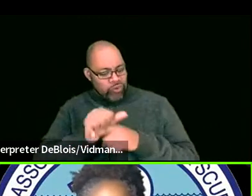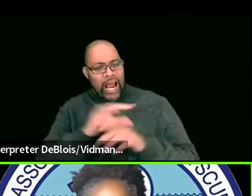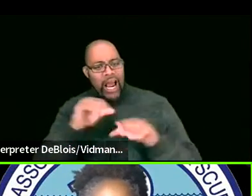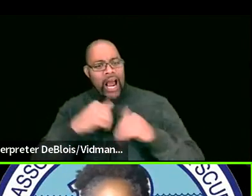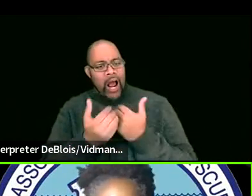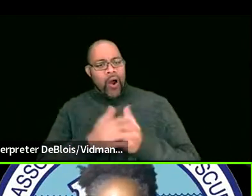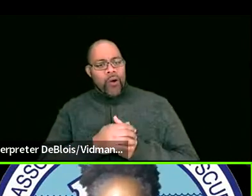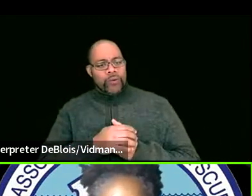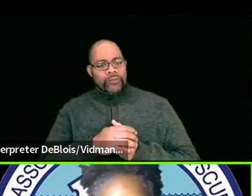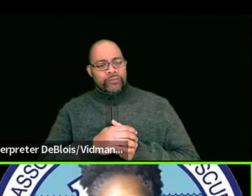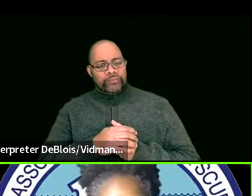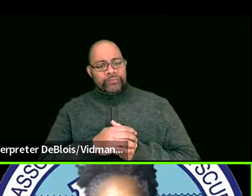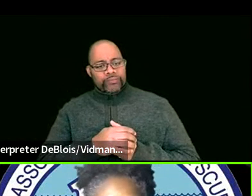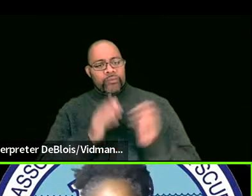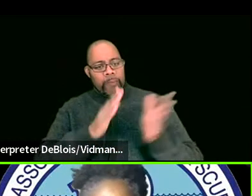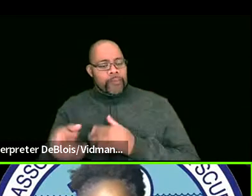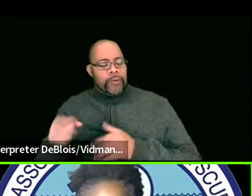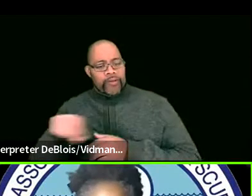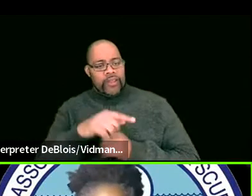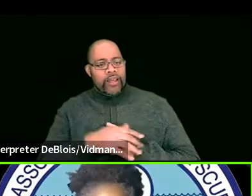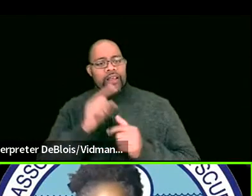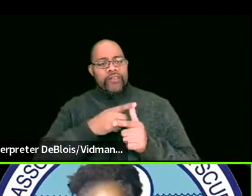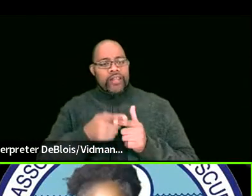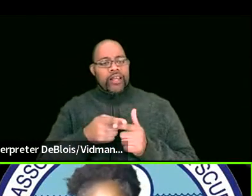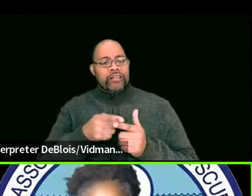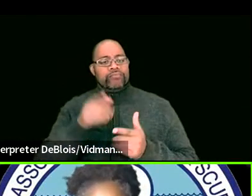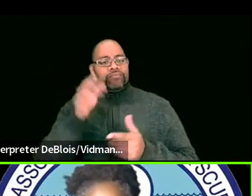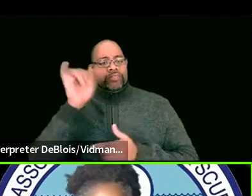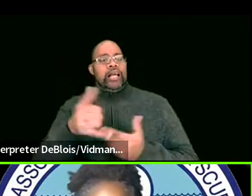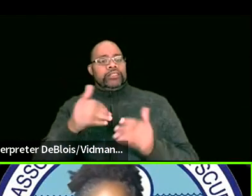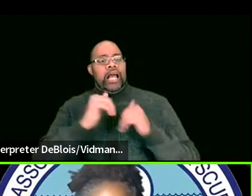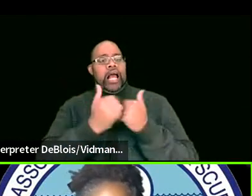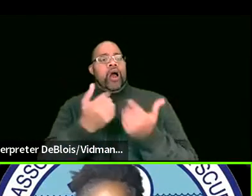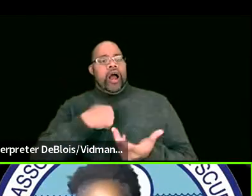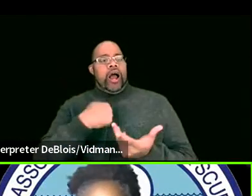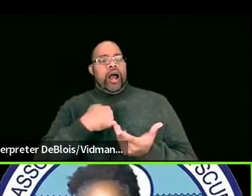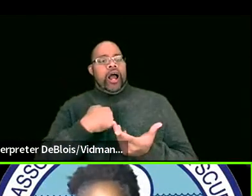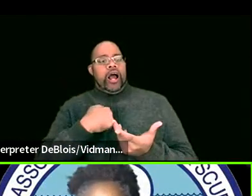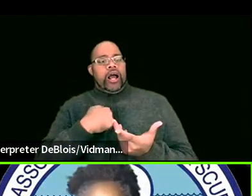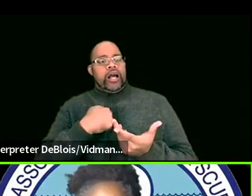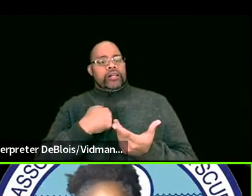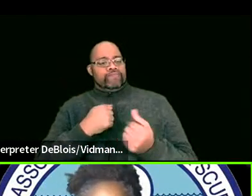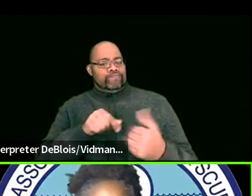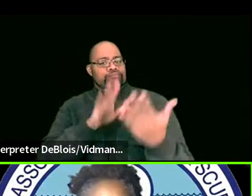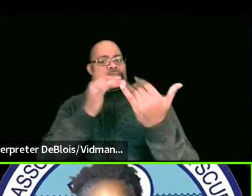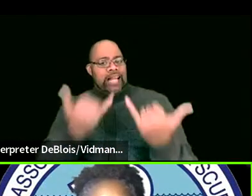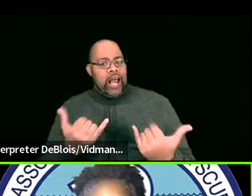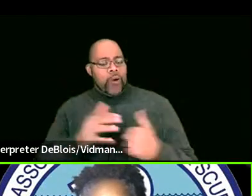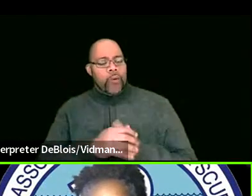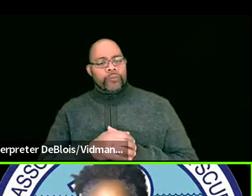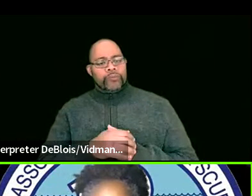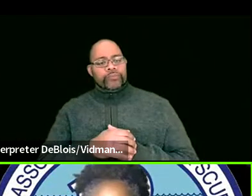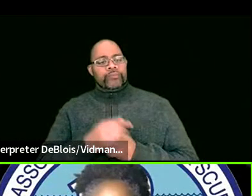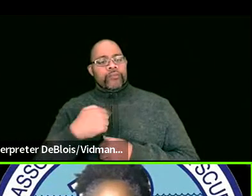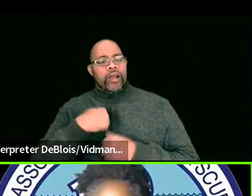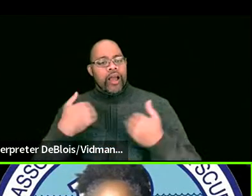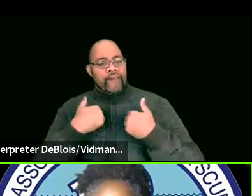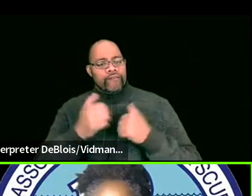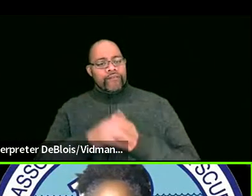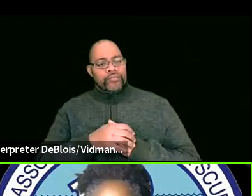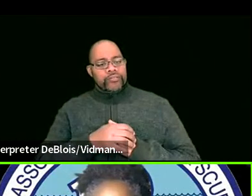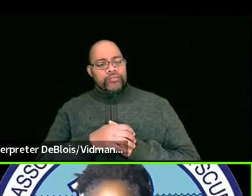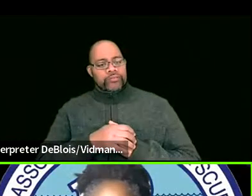how prepared they are. Then that's how I combat that now today. I have